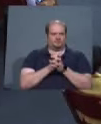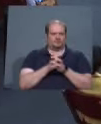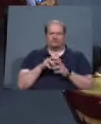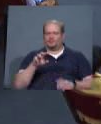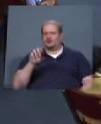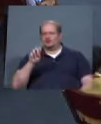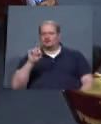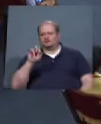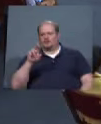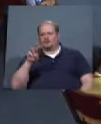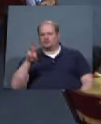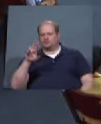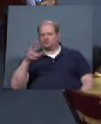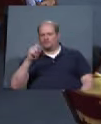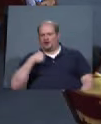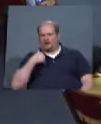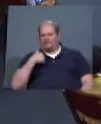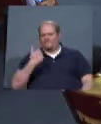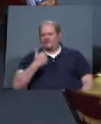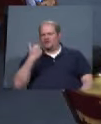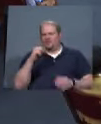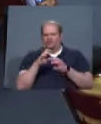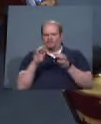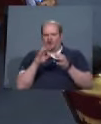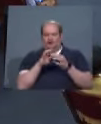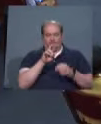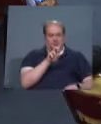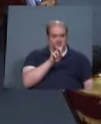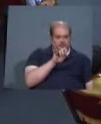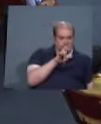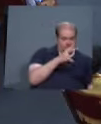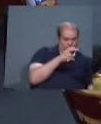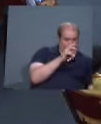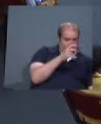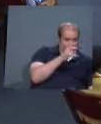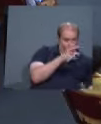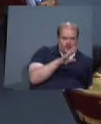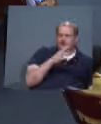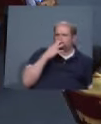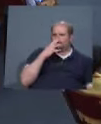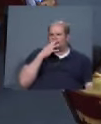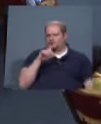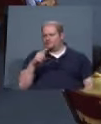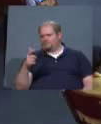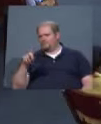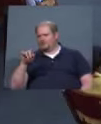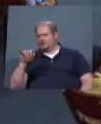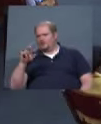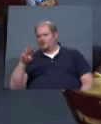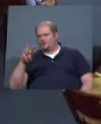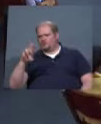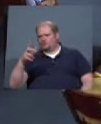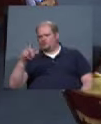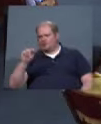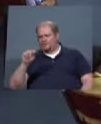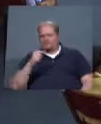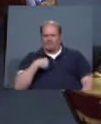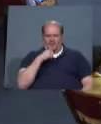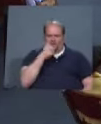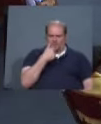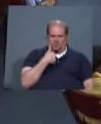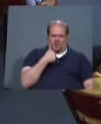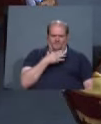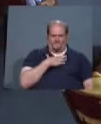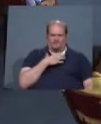comment, Vice Mayor. Director Hendricks, are you finished? Yes, thank you. Thank you. Director Wright? I don't have